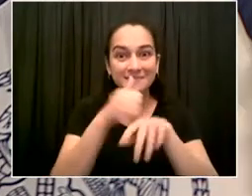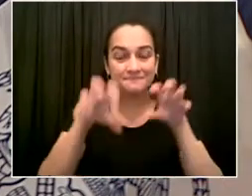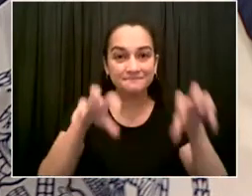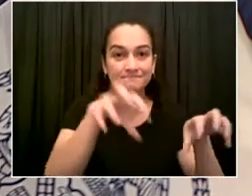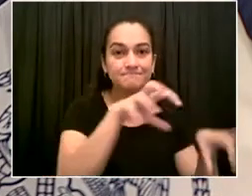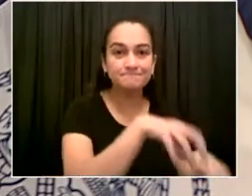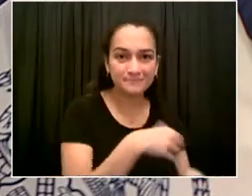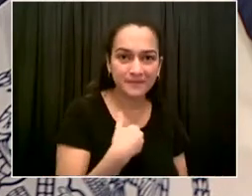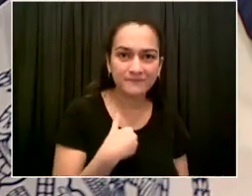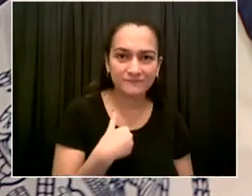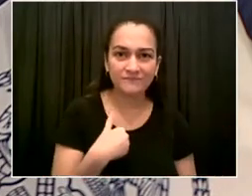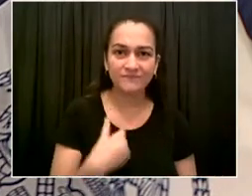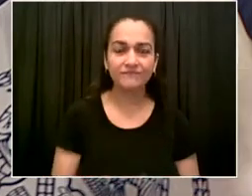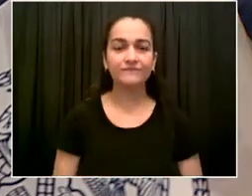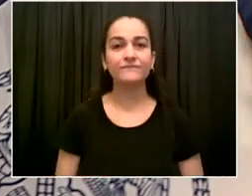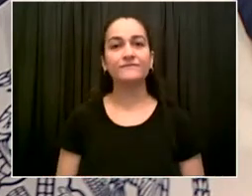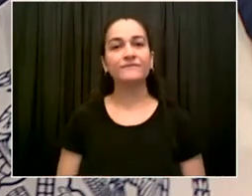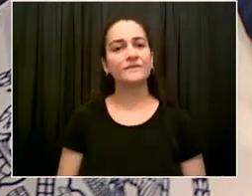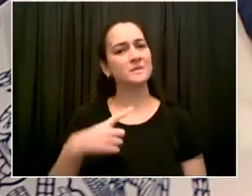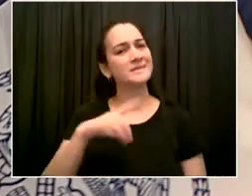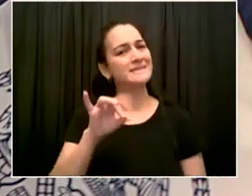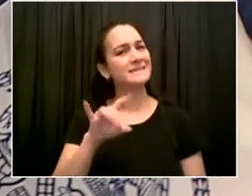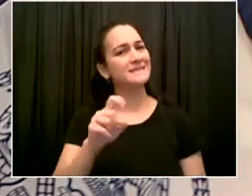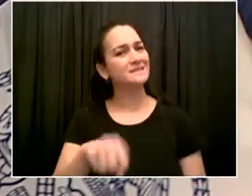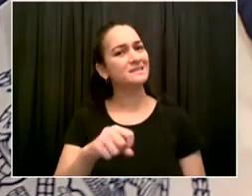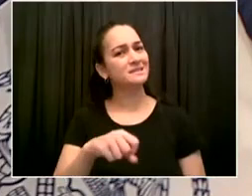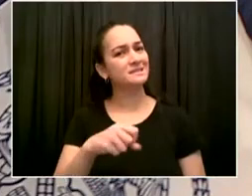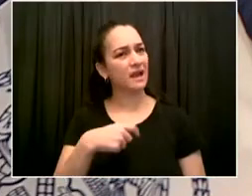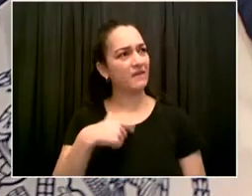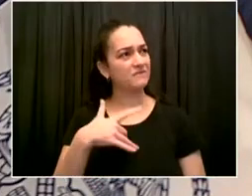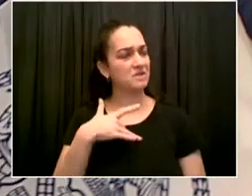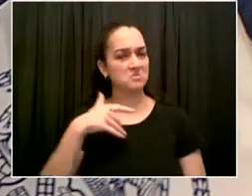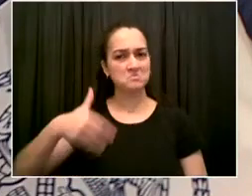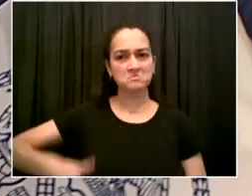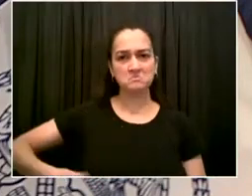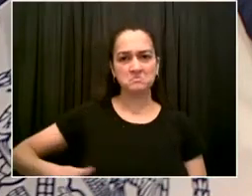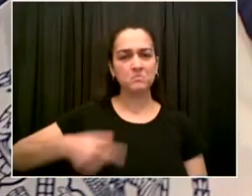Our next question goes to Marla Diamond from WCBS